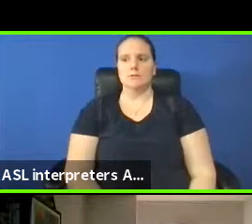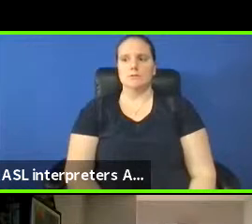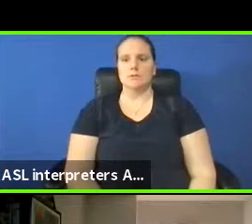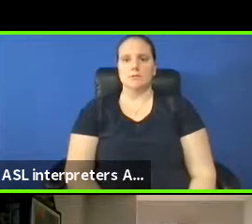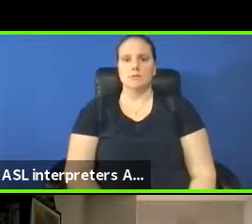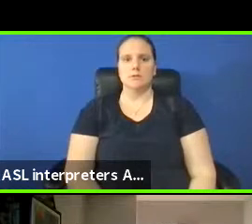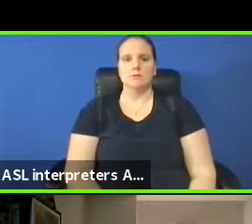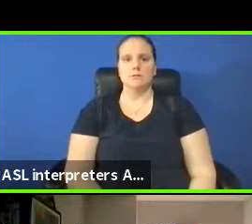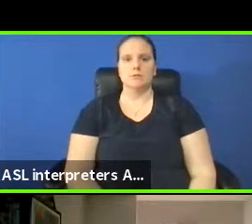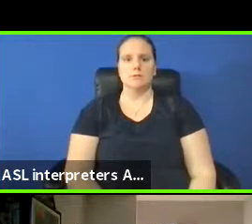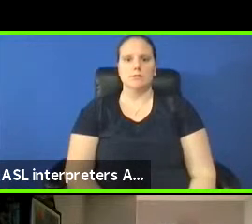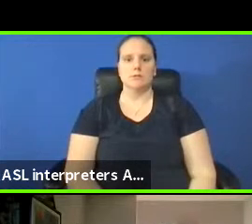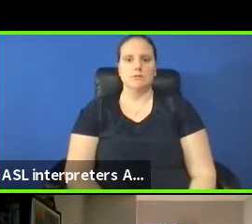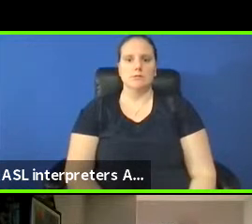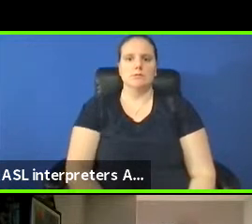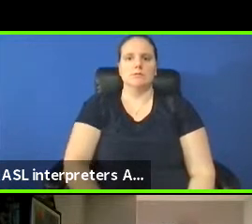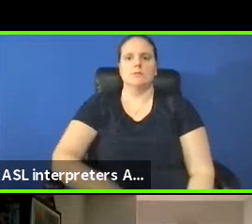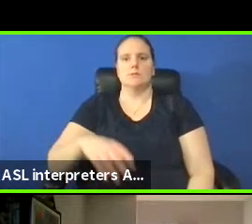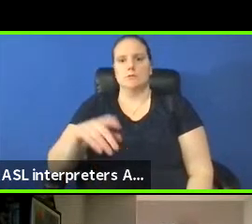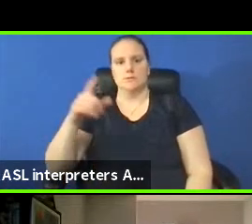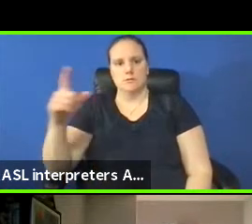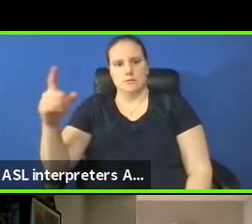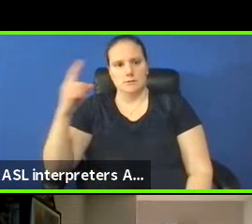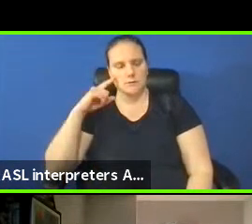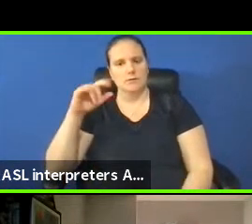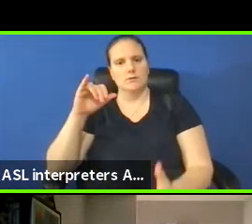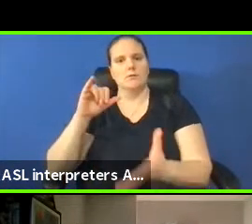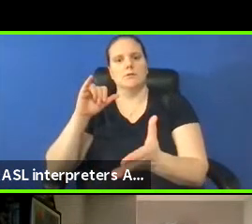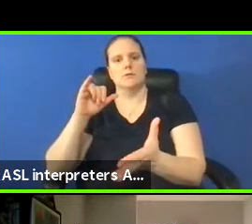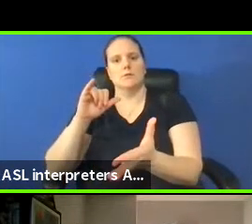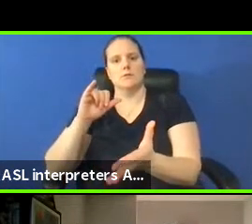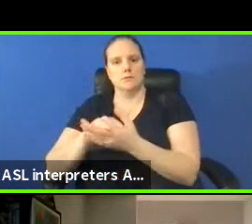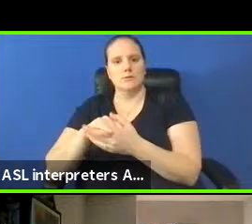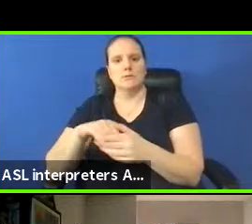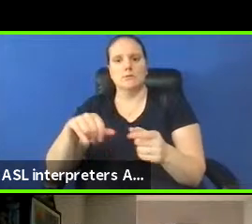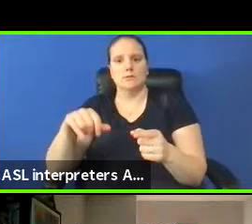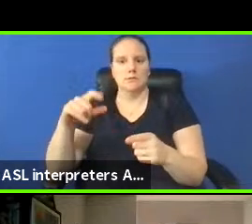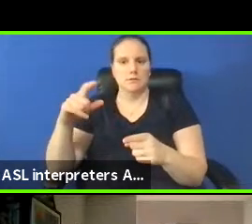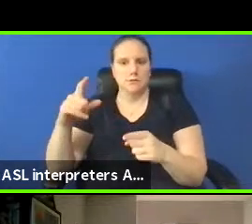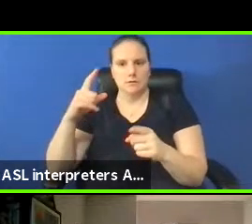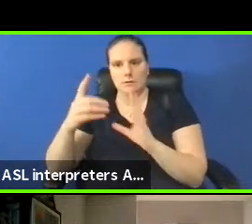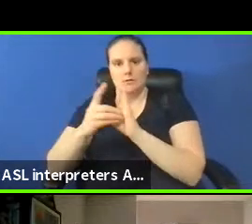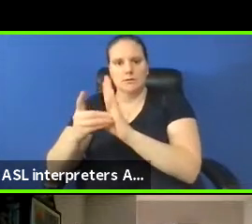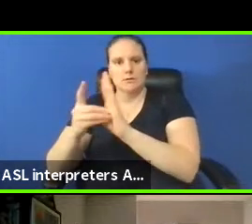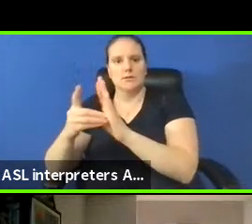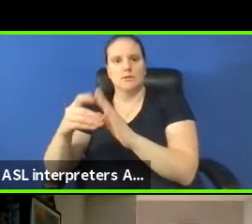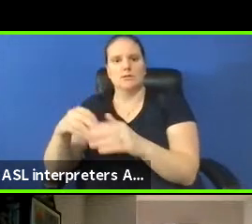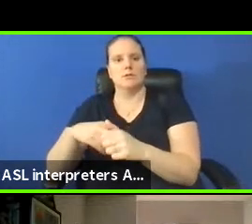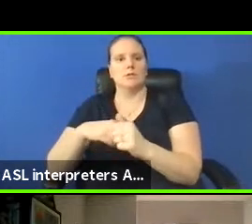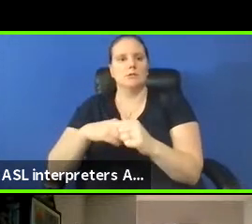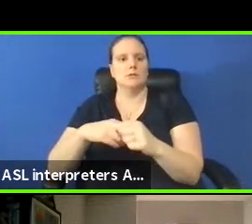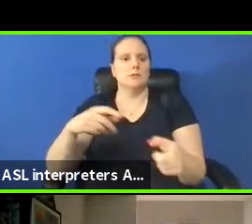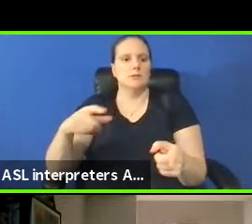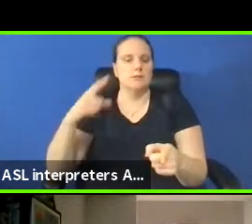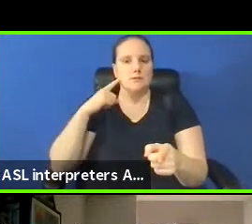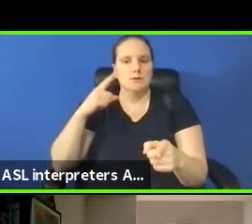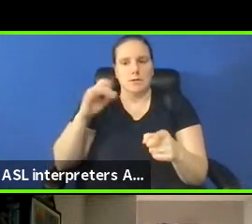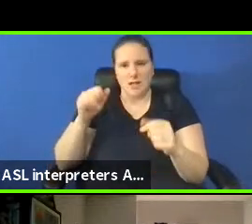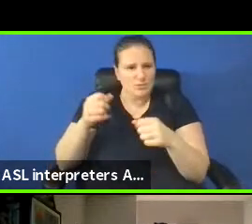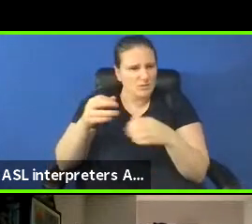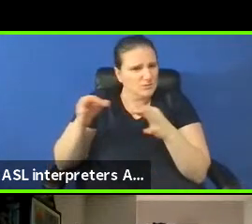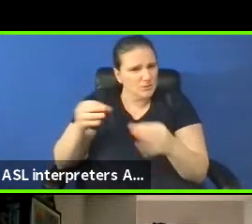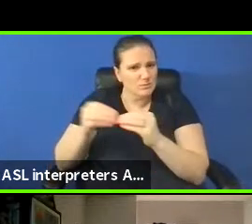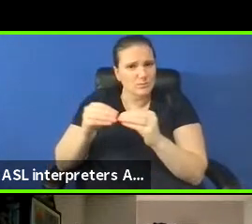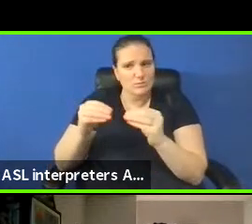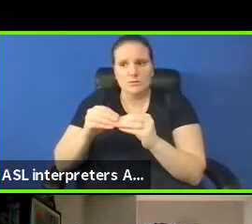This is Matt. I have a question about working with companies and them demonstrating their commitment to equity. Could you elaborate a little bit